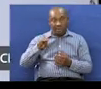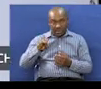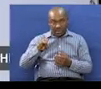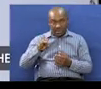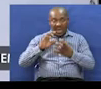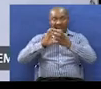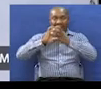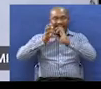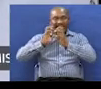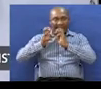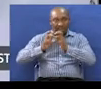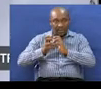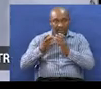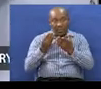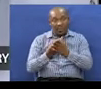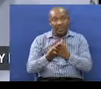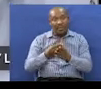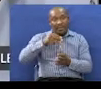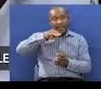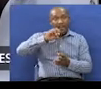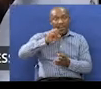metal to form